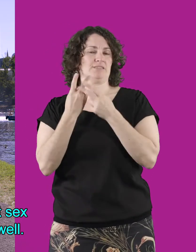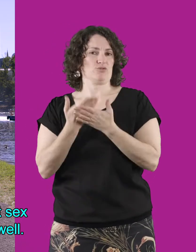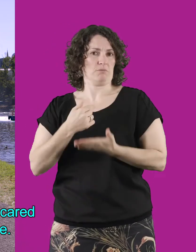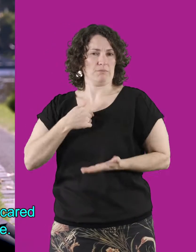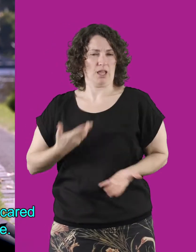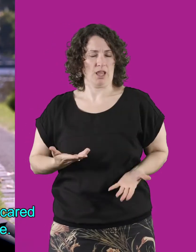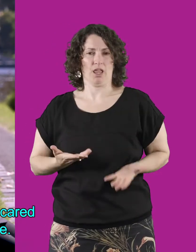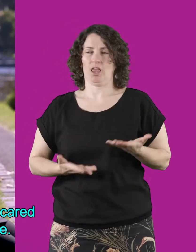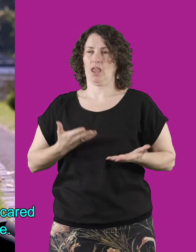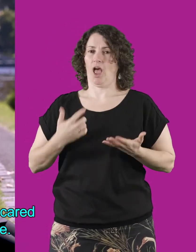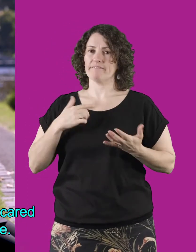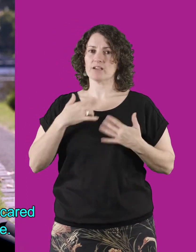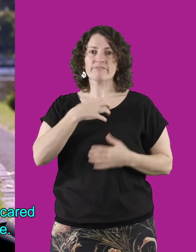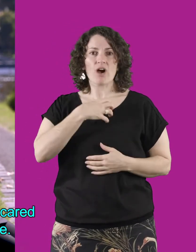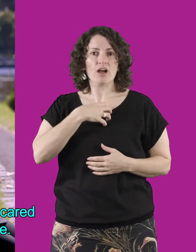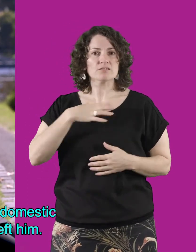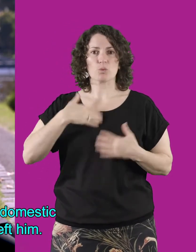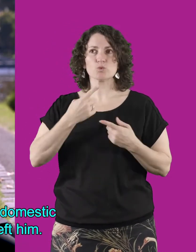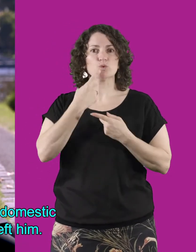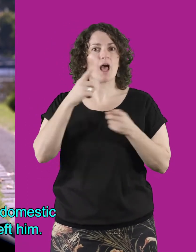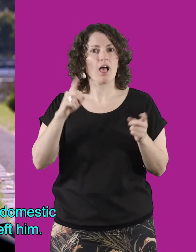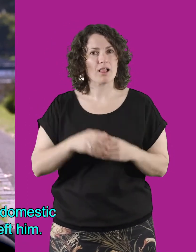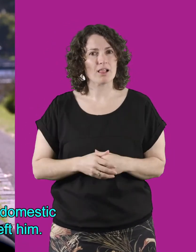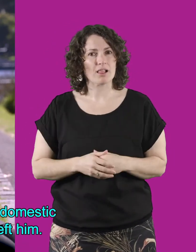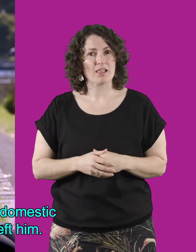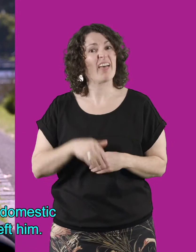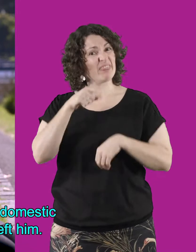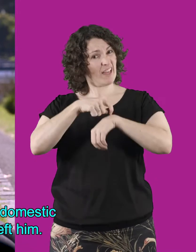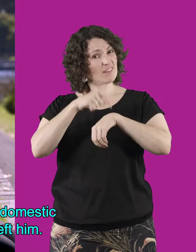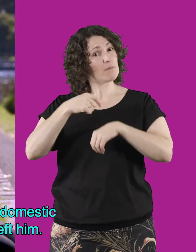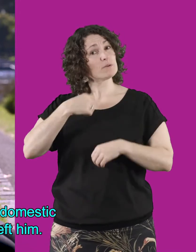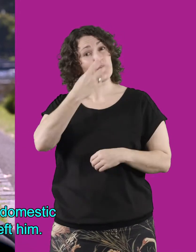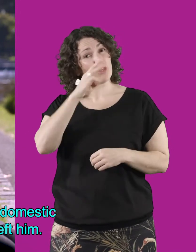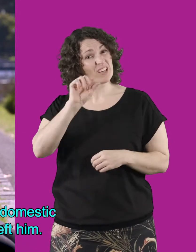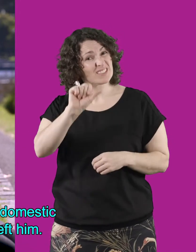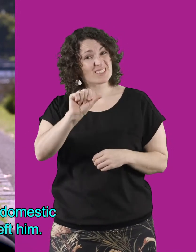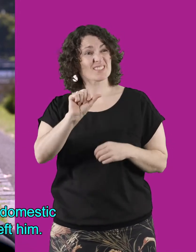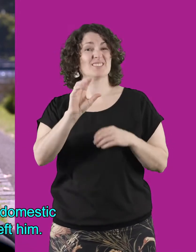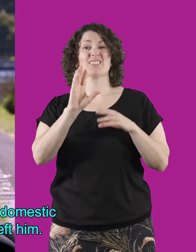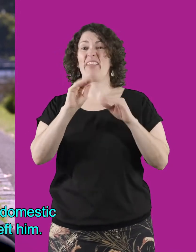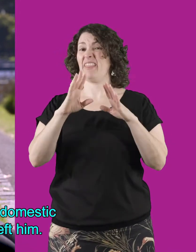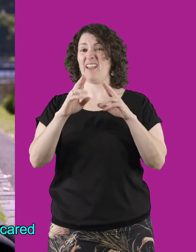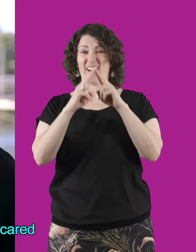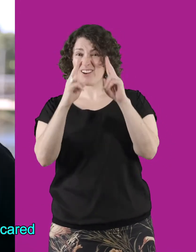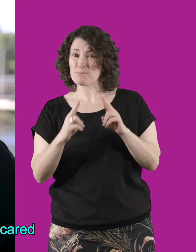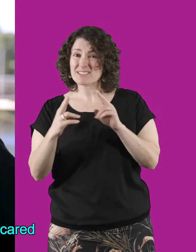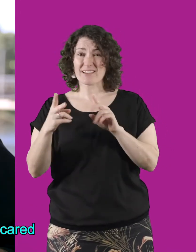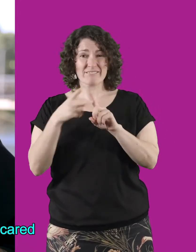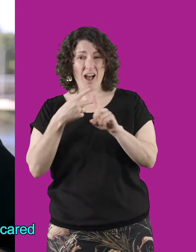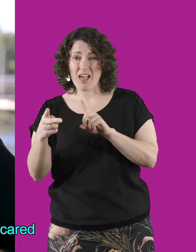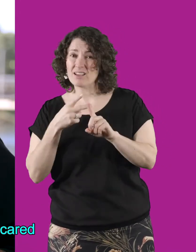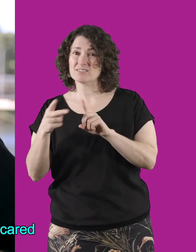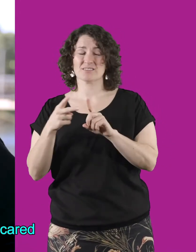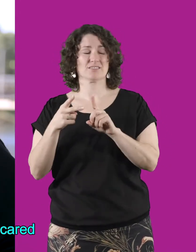well. And I was too scared to tell people. Started at 36, the domestic violence, until I left him.